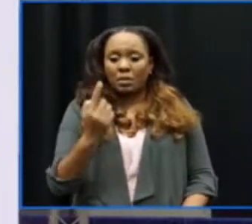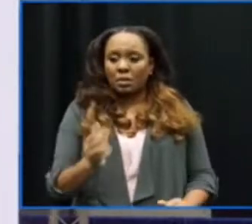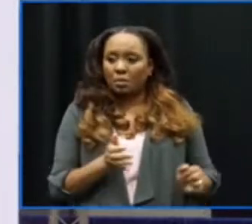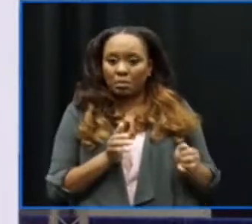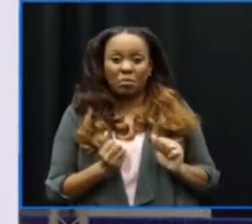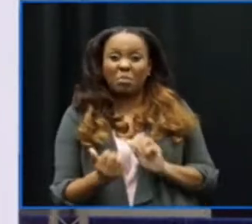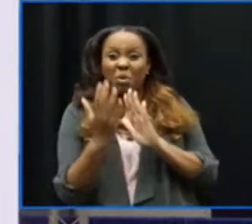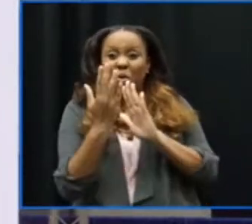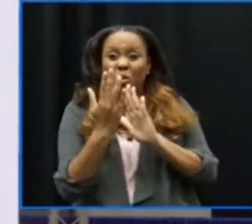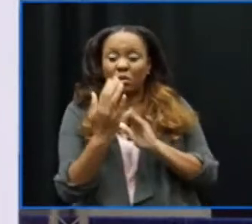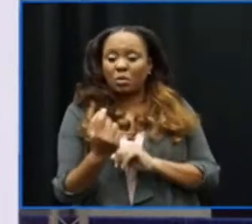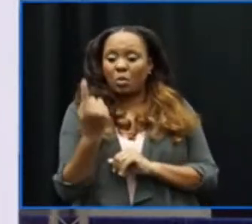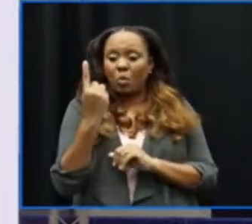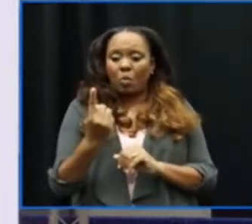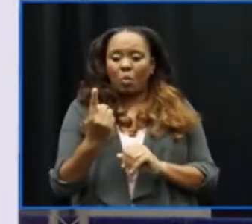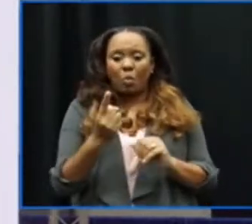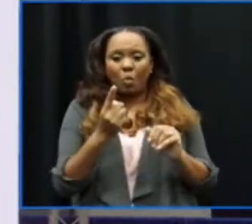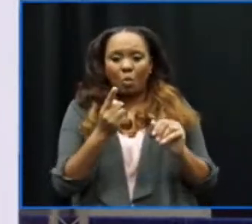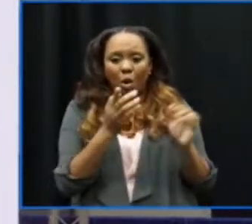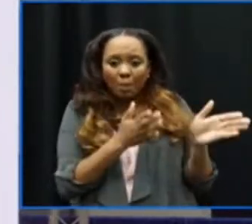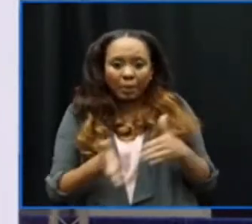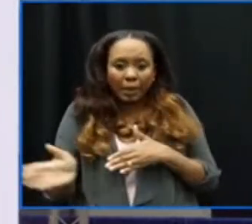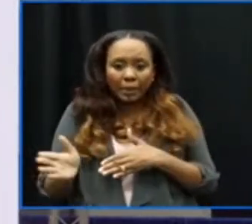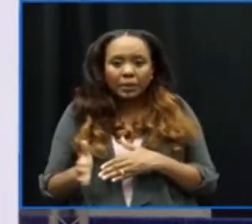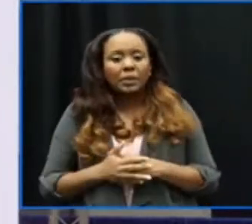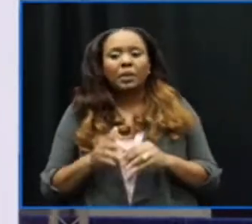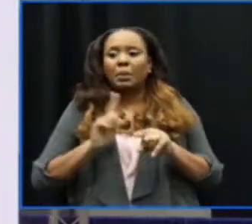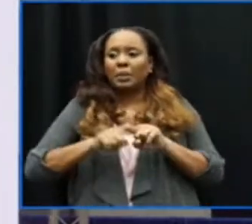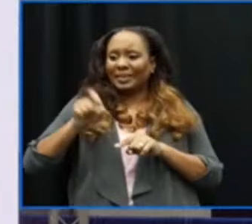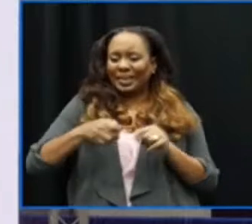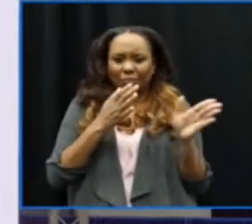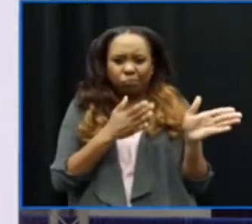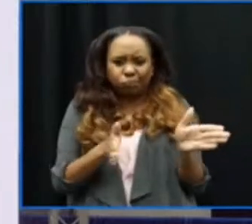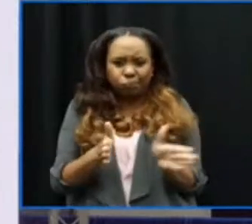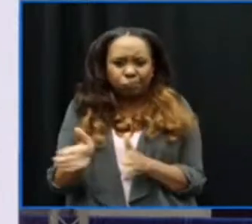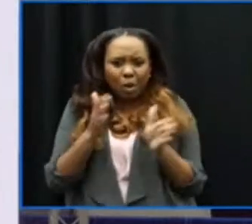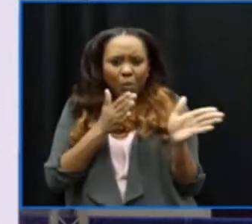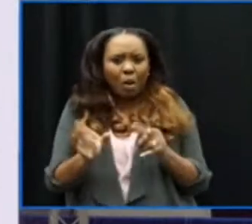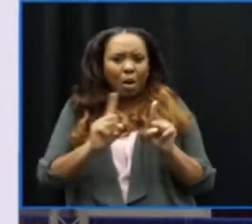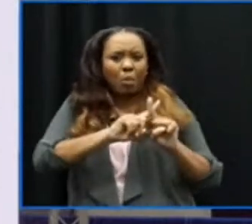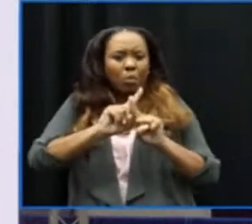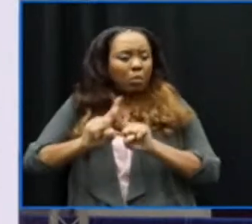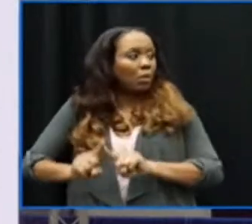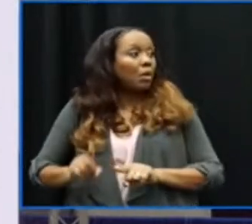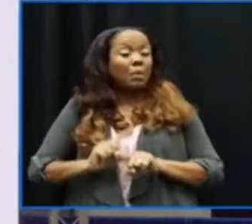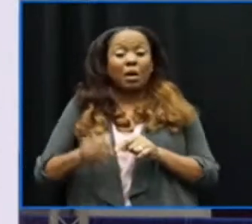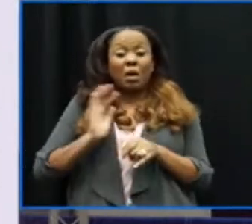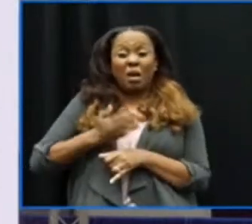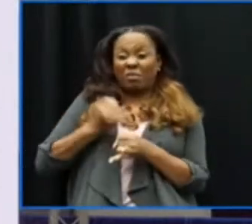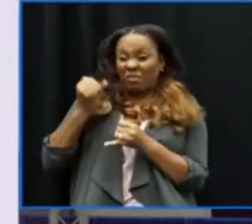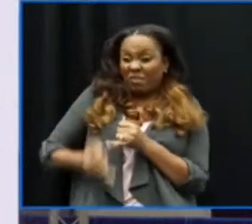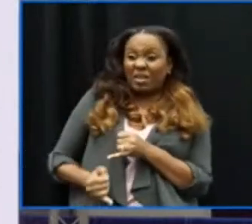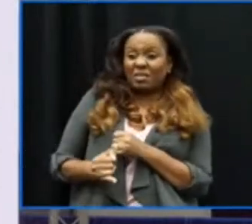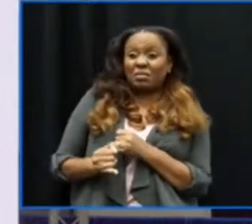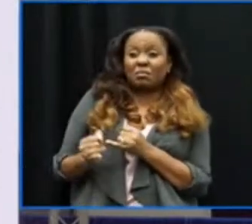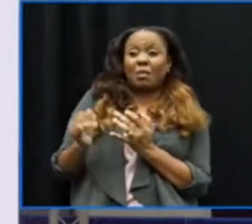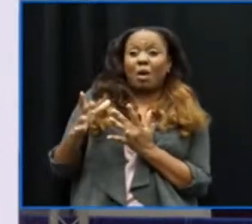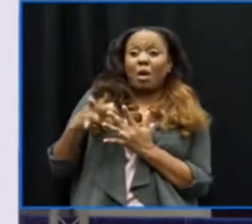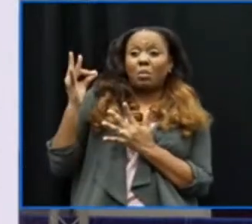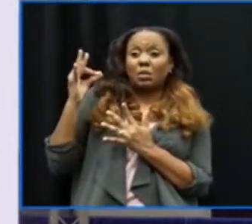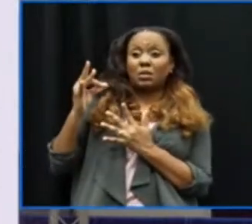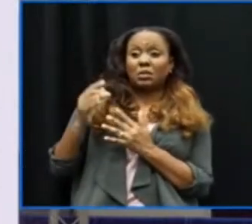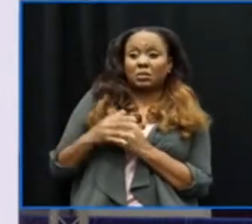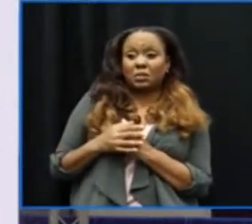good return, but all concentrated in one location. The final option is an injection from